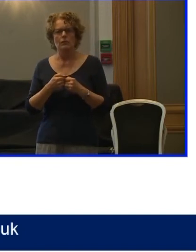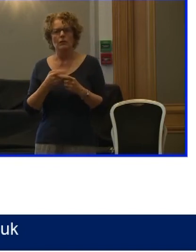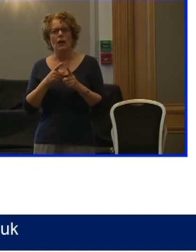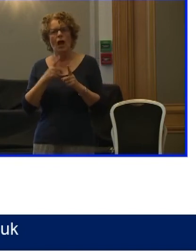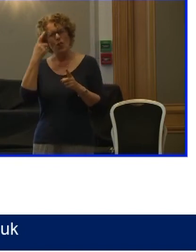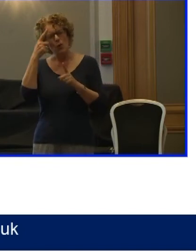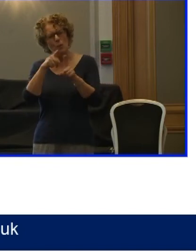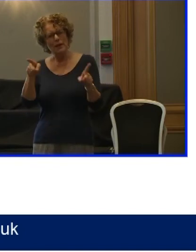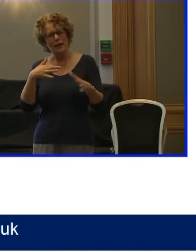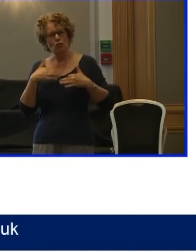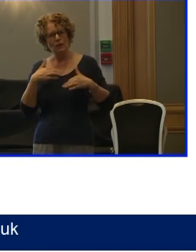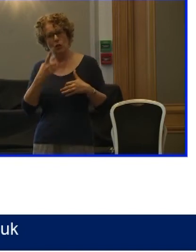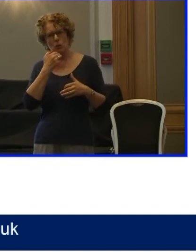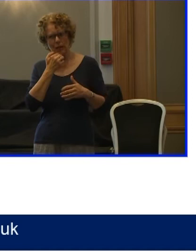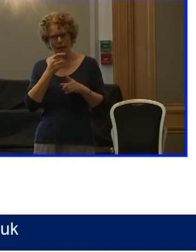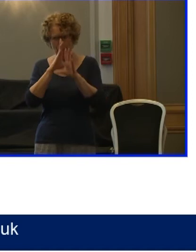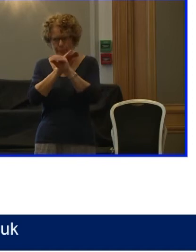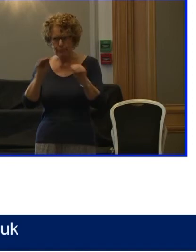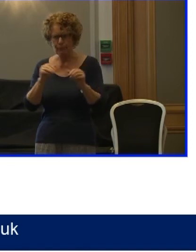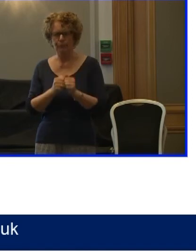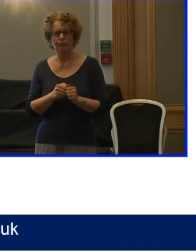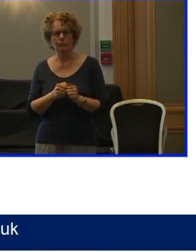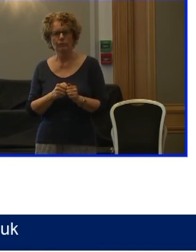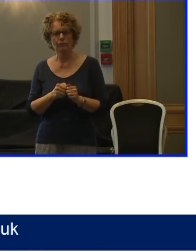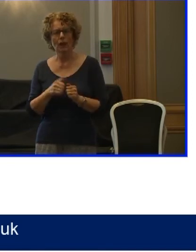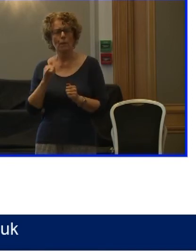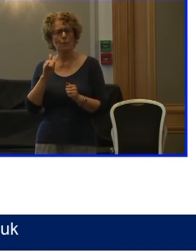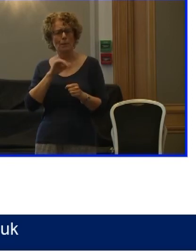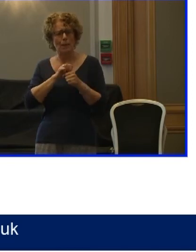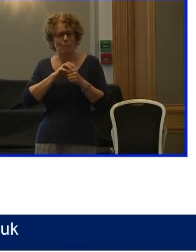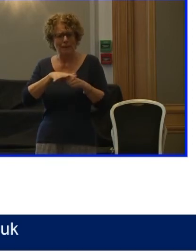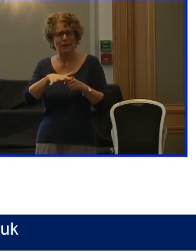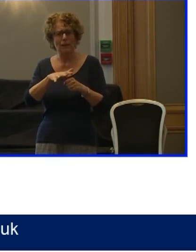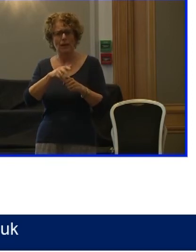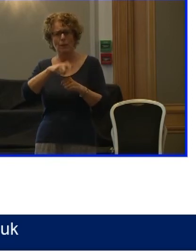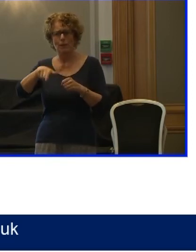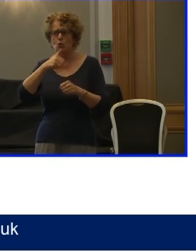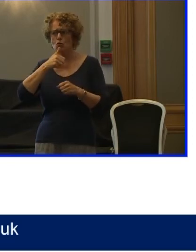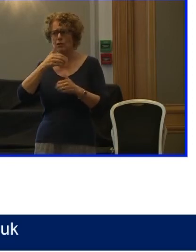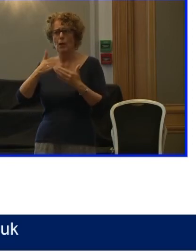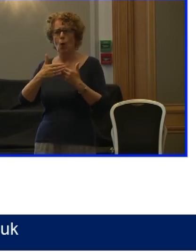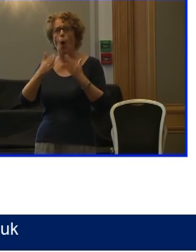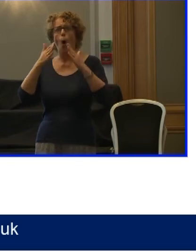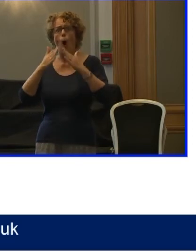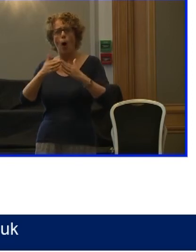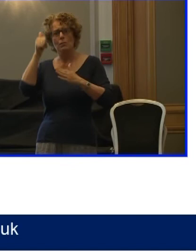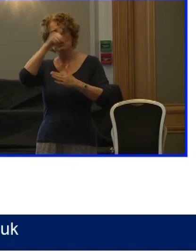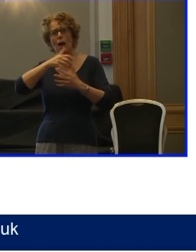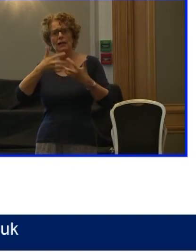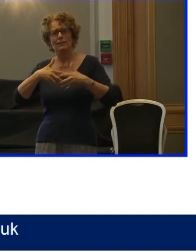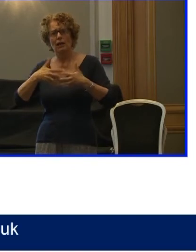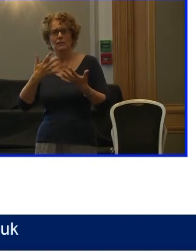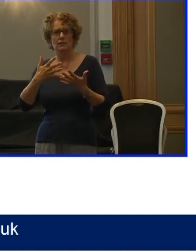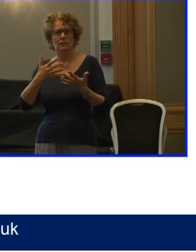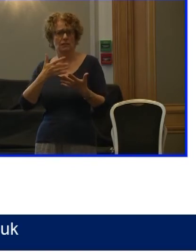thought it'd be interesting to keep you updated. And I wonder if the pandemic, again, where people are at home, using home smart devices, might have had some sort of impact